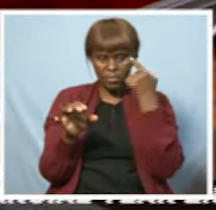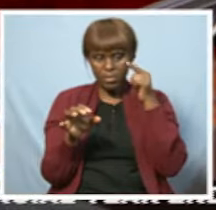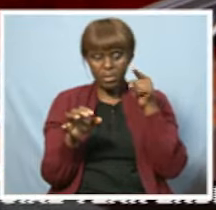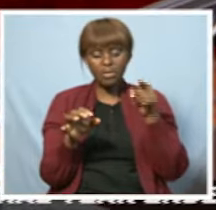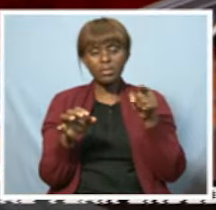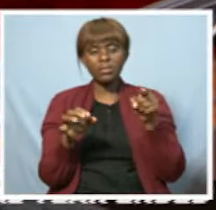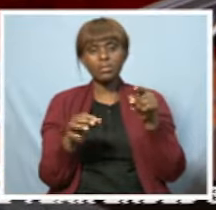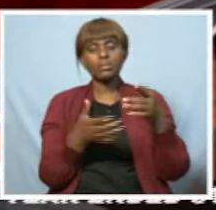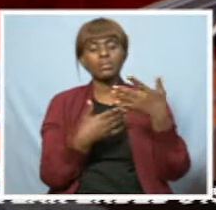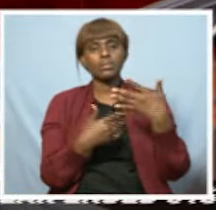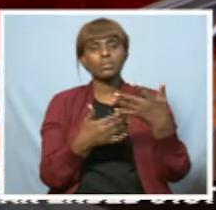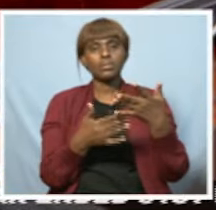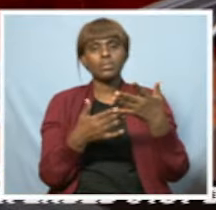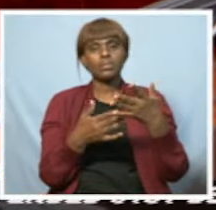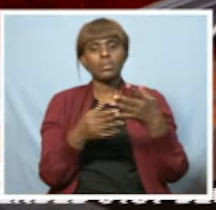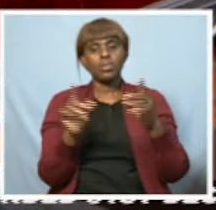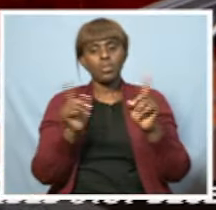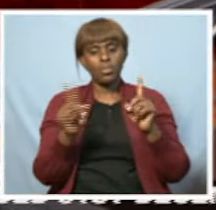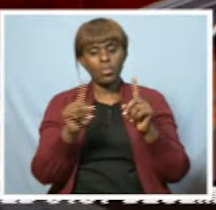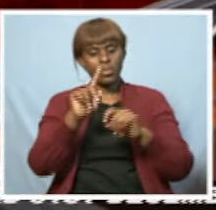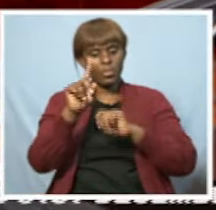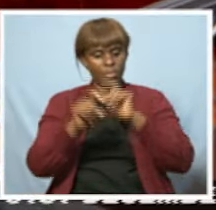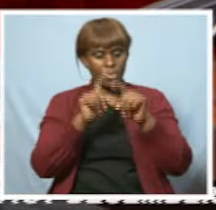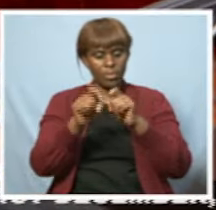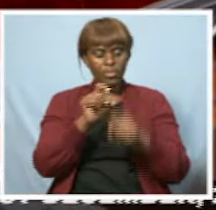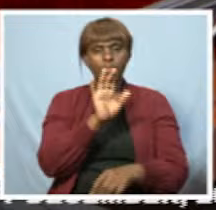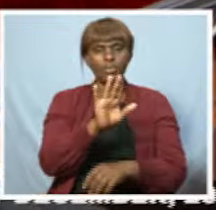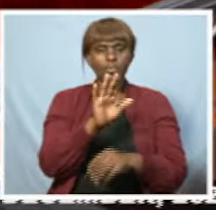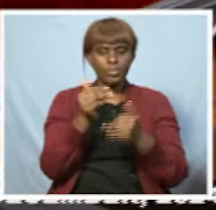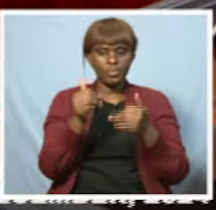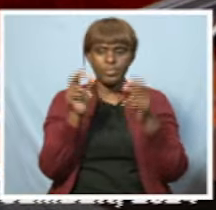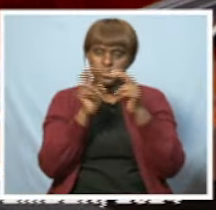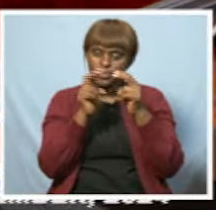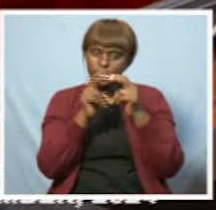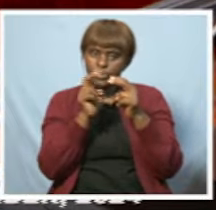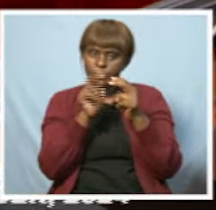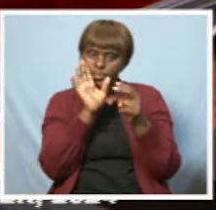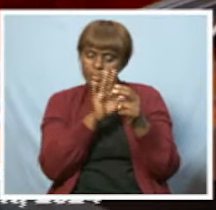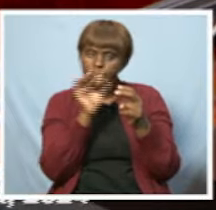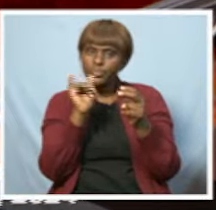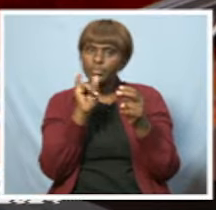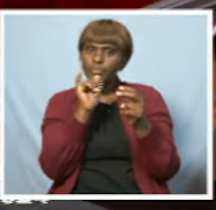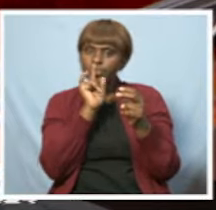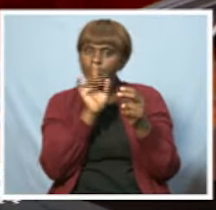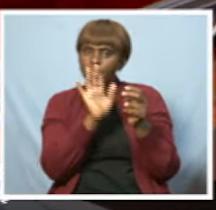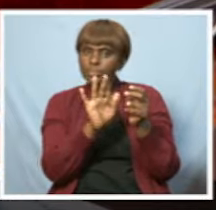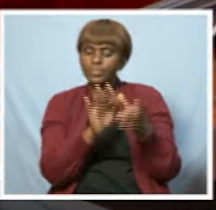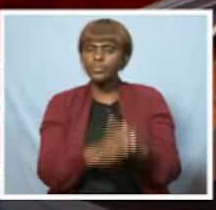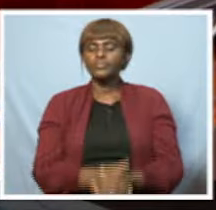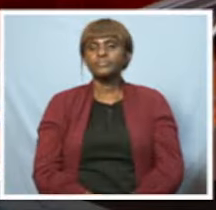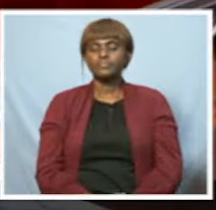this documentation. That is where the question is coming from. The contract action, yeah.